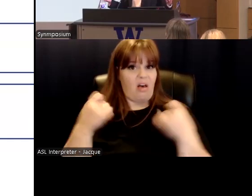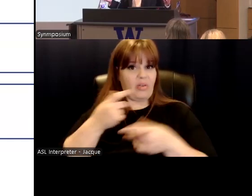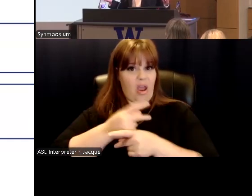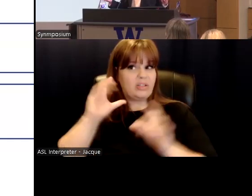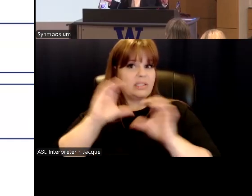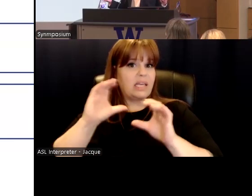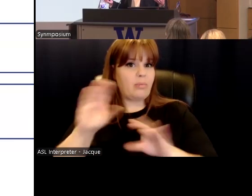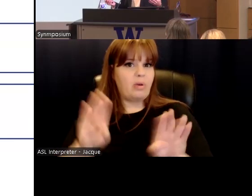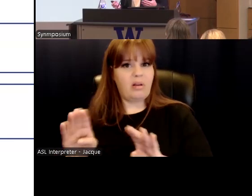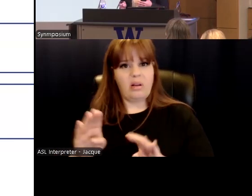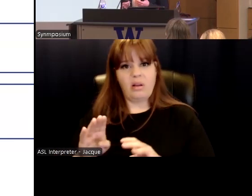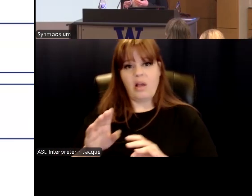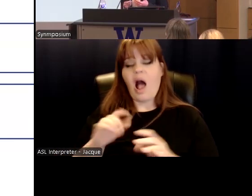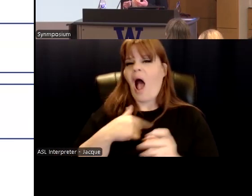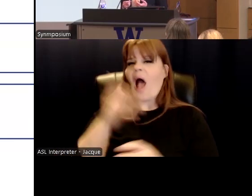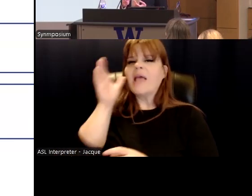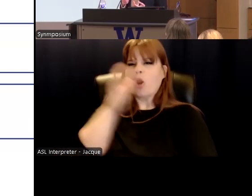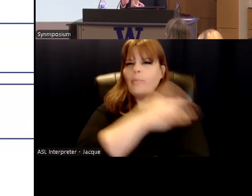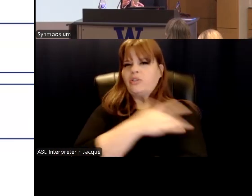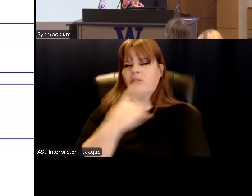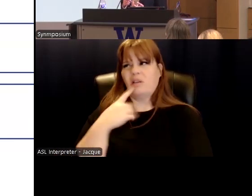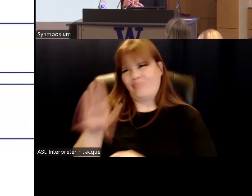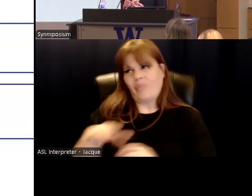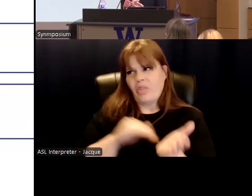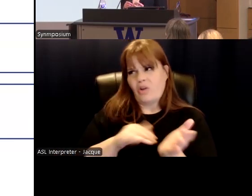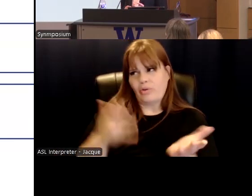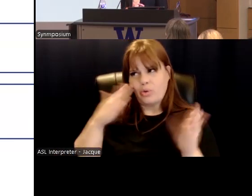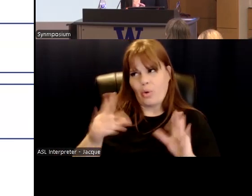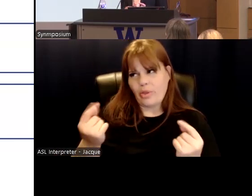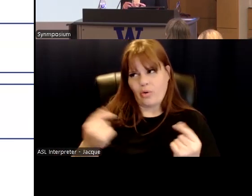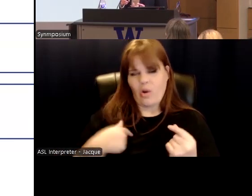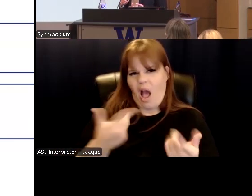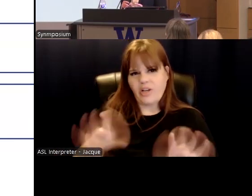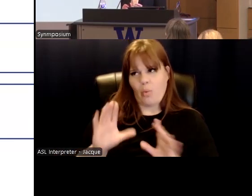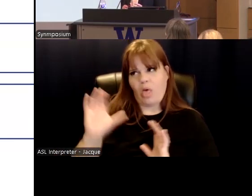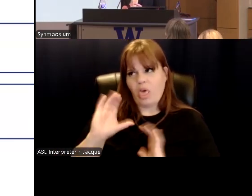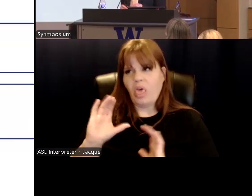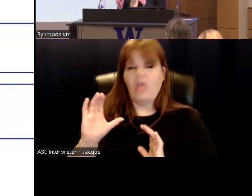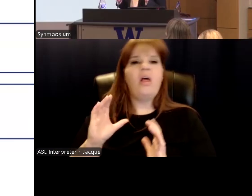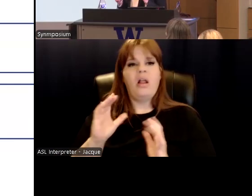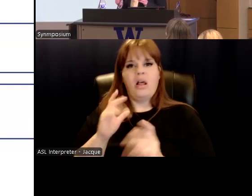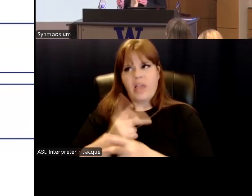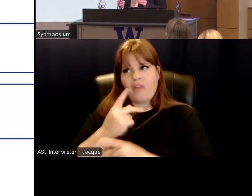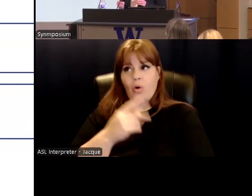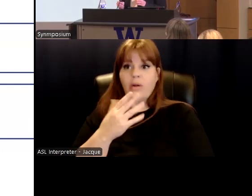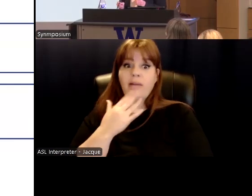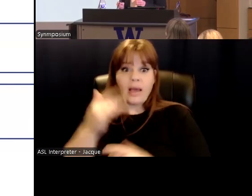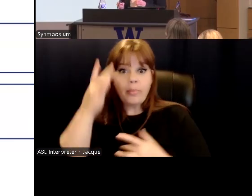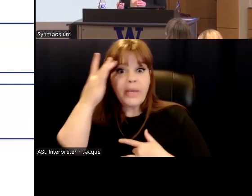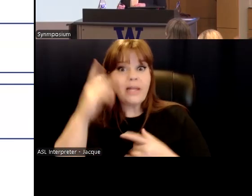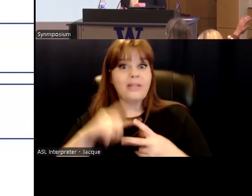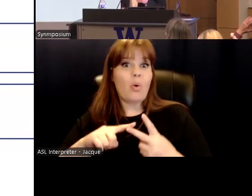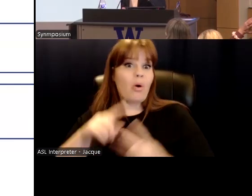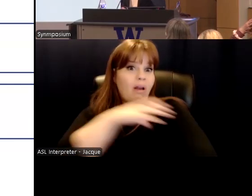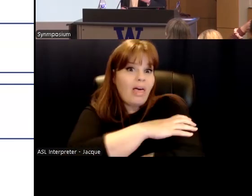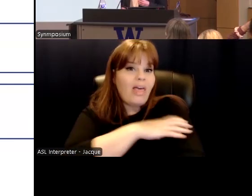well, the doctors don't know what they're doing. And so that impacts their willingness to seek care for their diabetes or their hypertension. So this is a real care equity